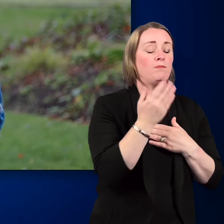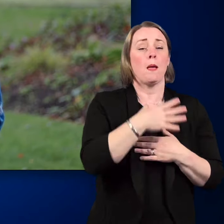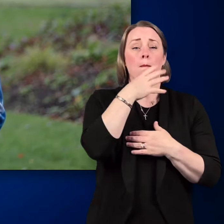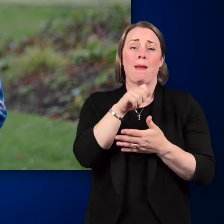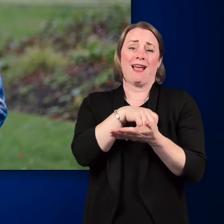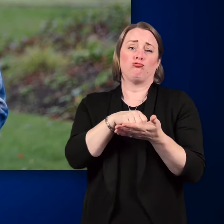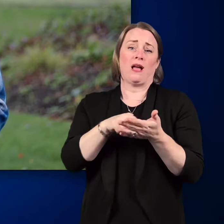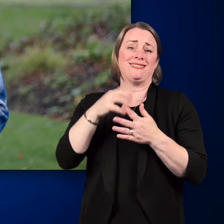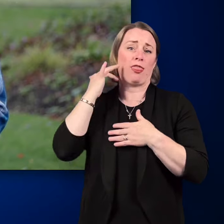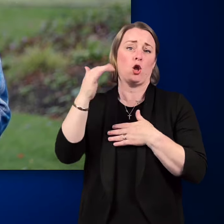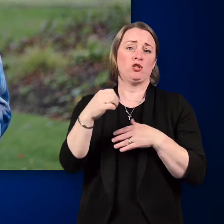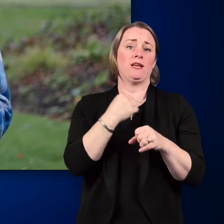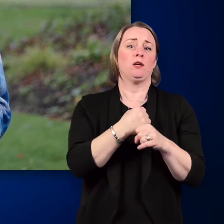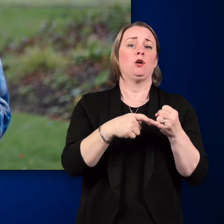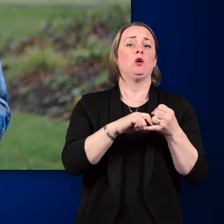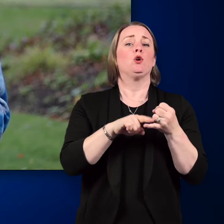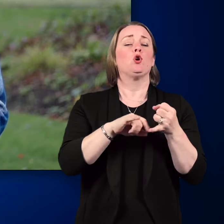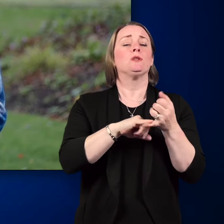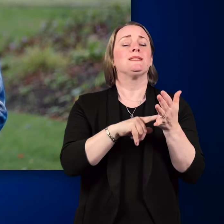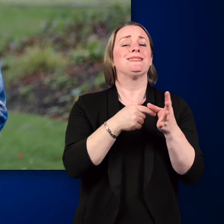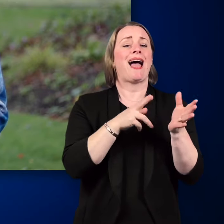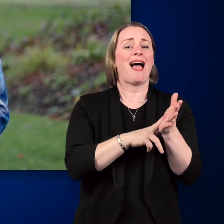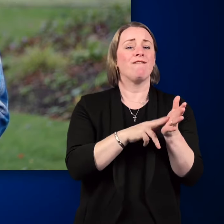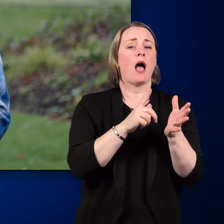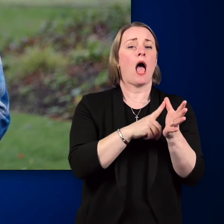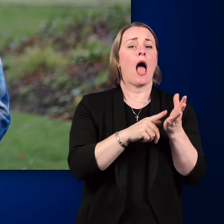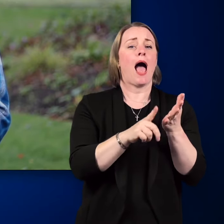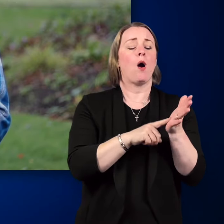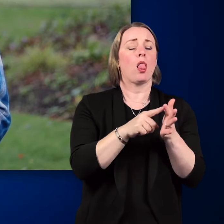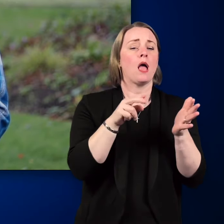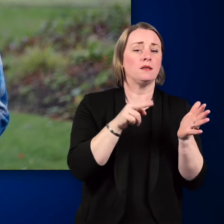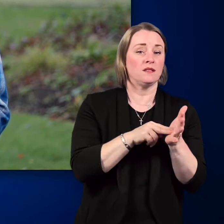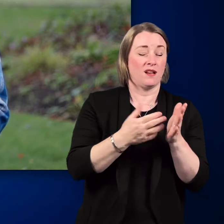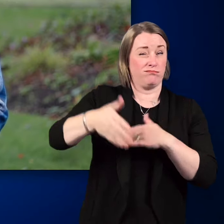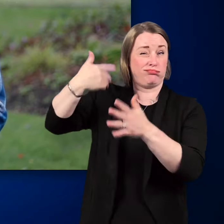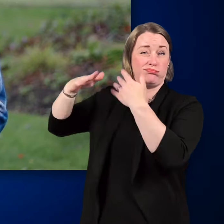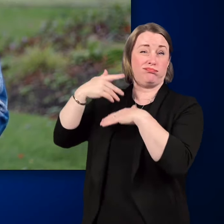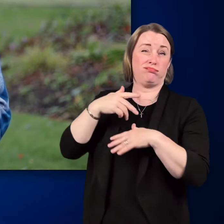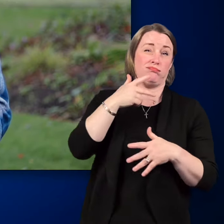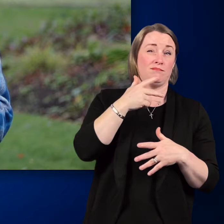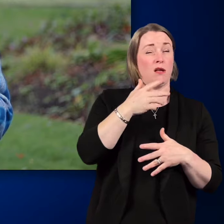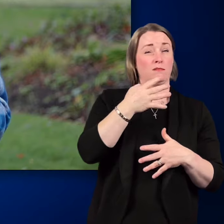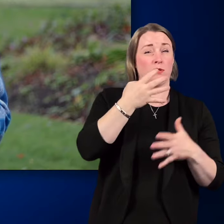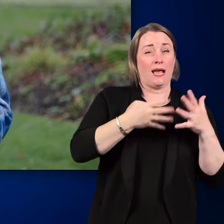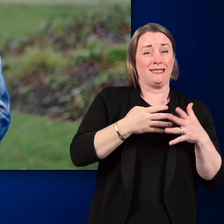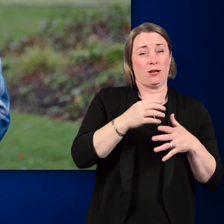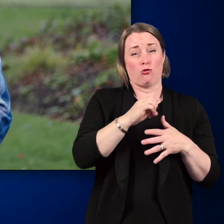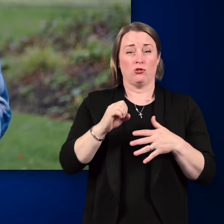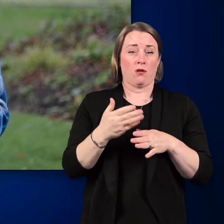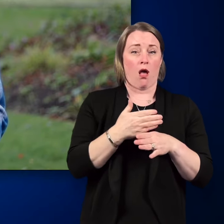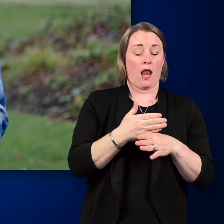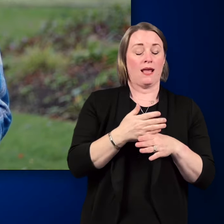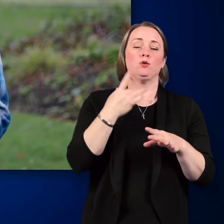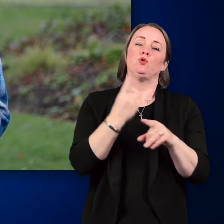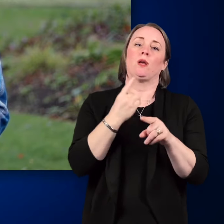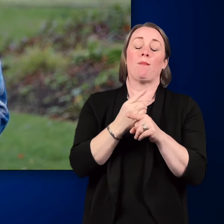the early 1900s, if you like, rediscovered the perspective on the cross, along with redemption, along